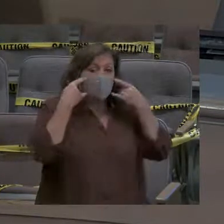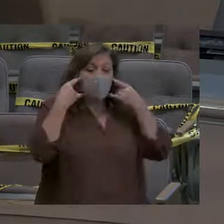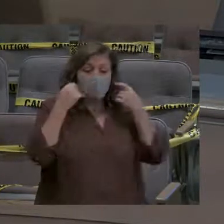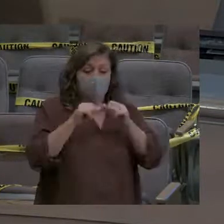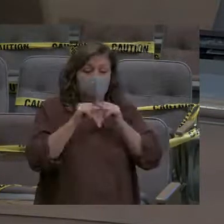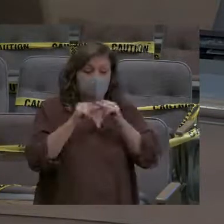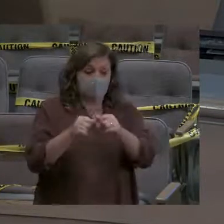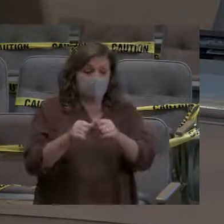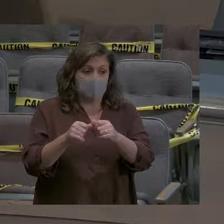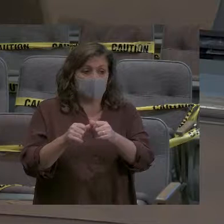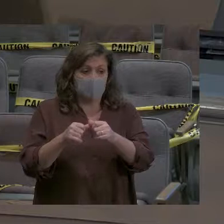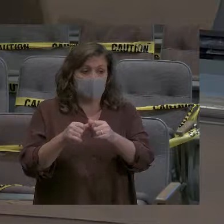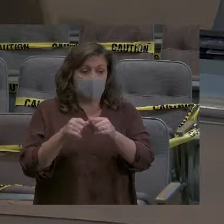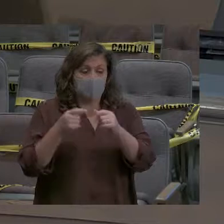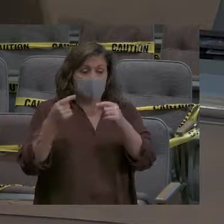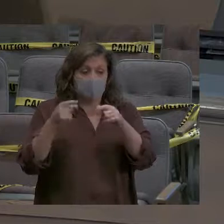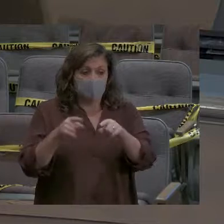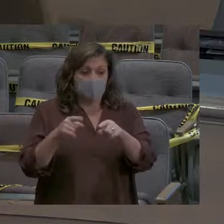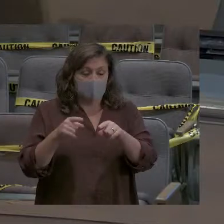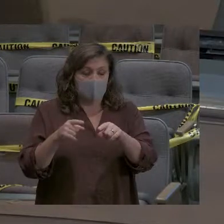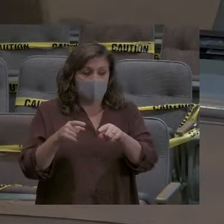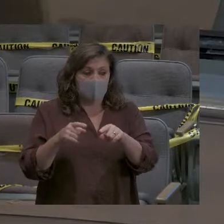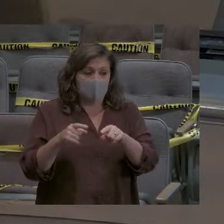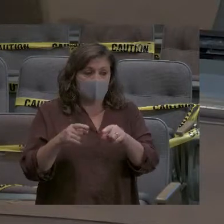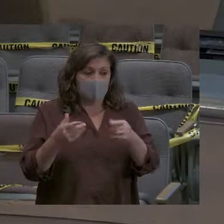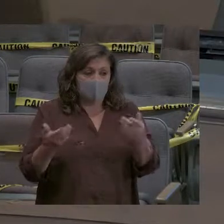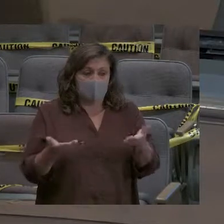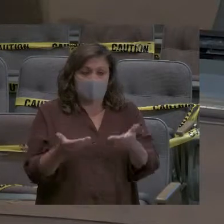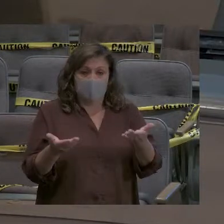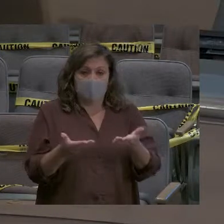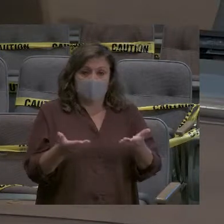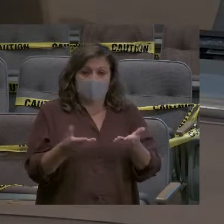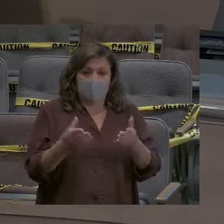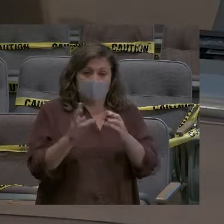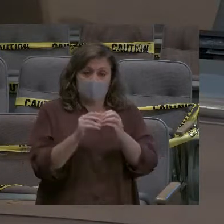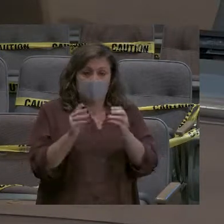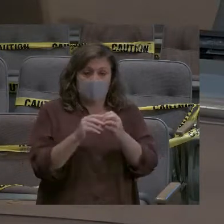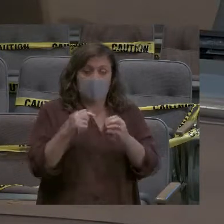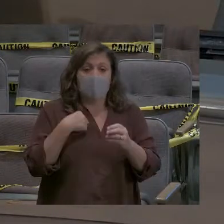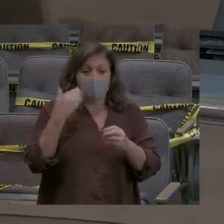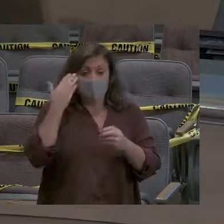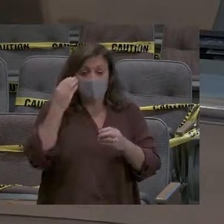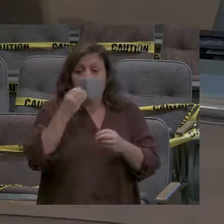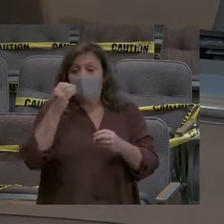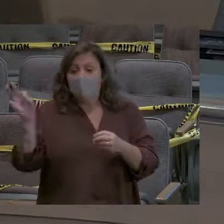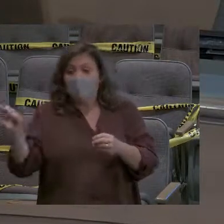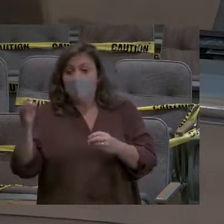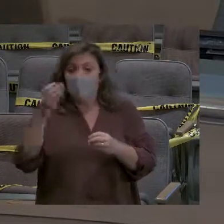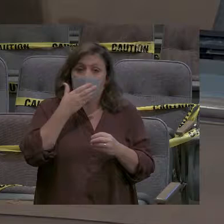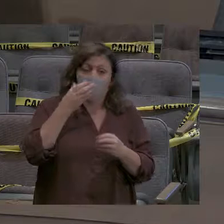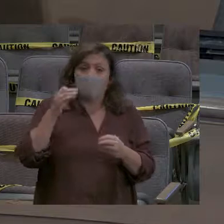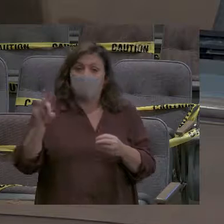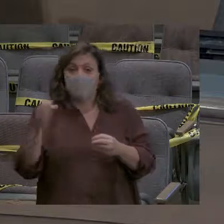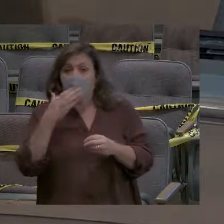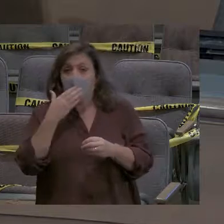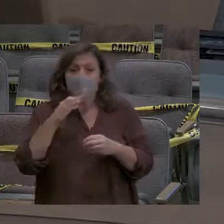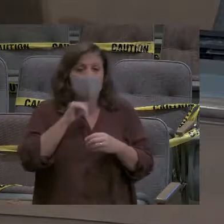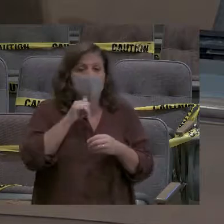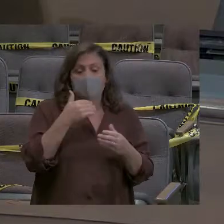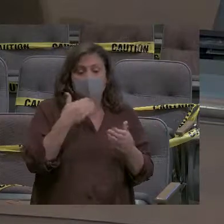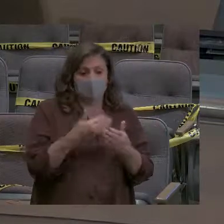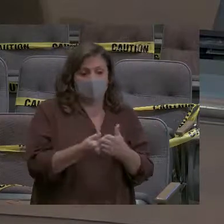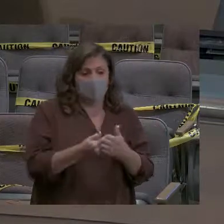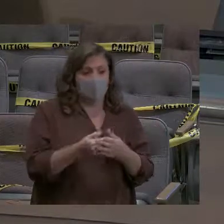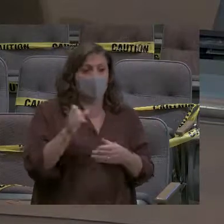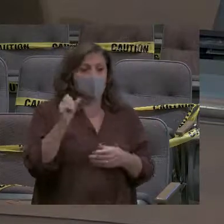throughout our presentation? And we know that taking your mask on and off is not good.